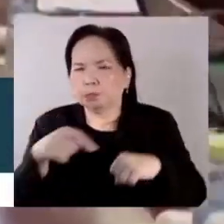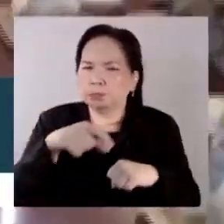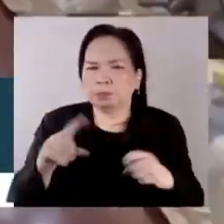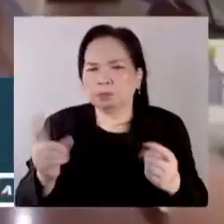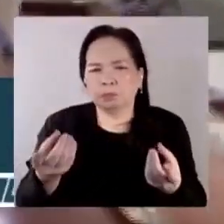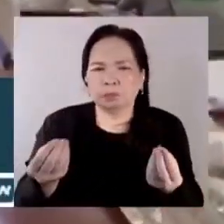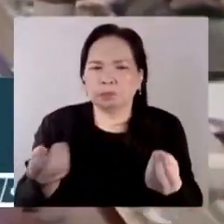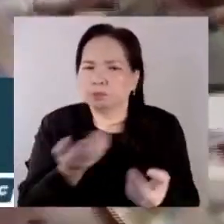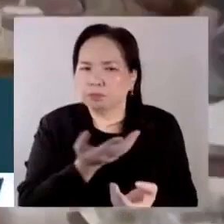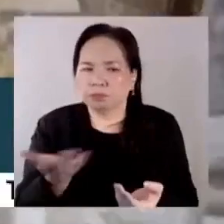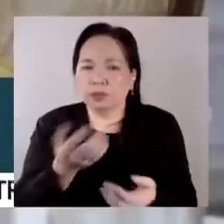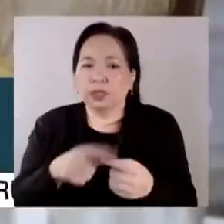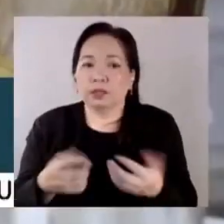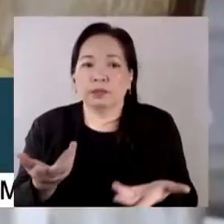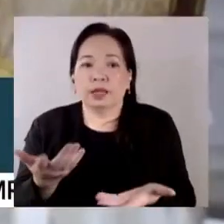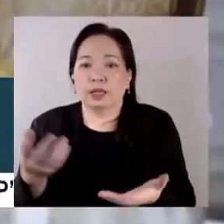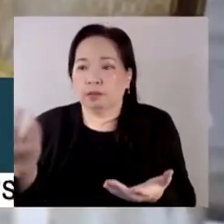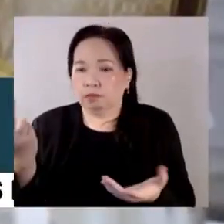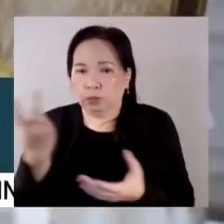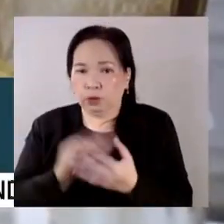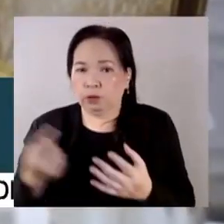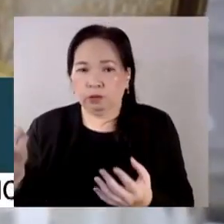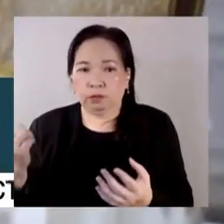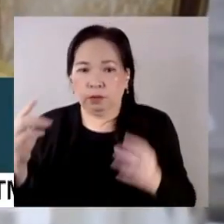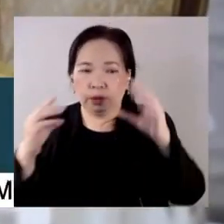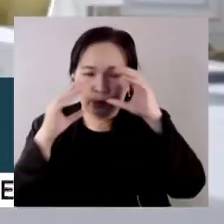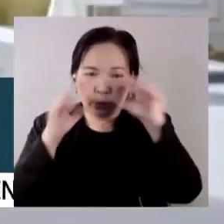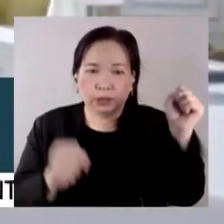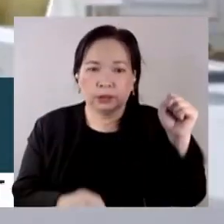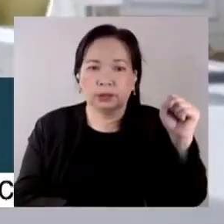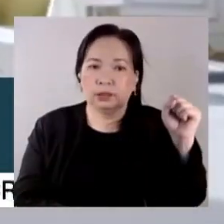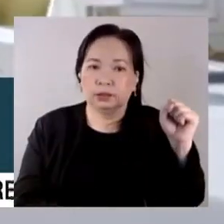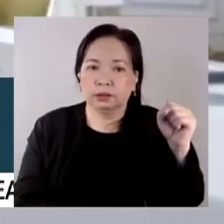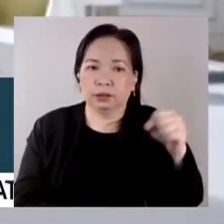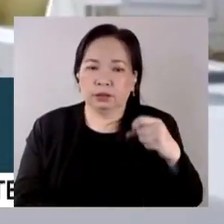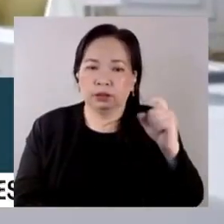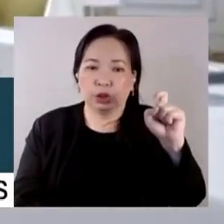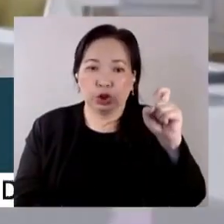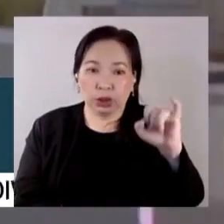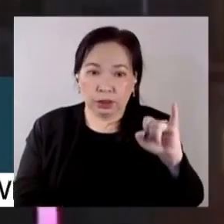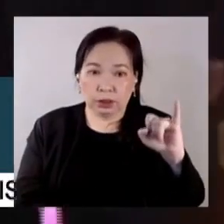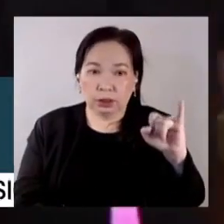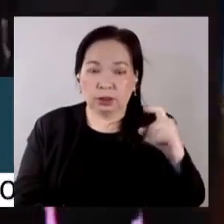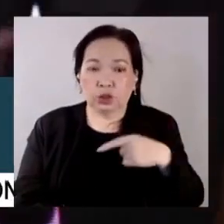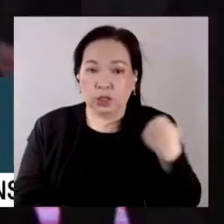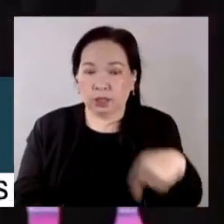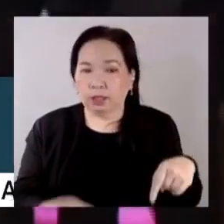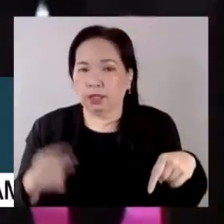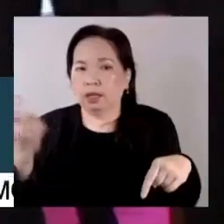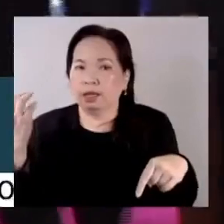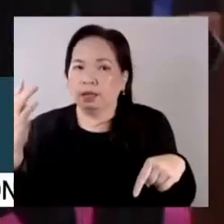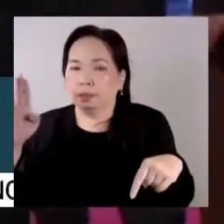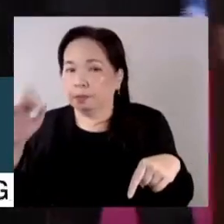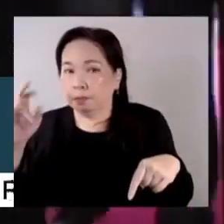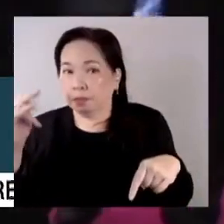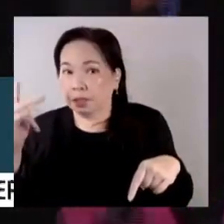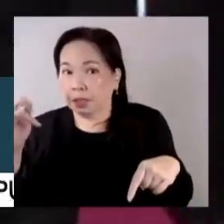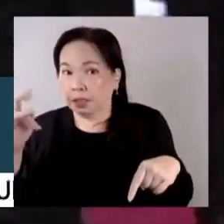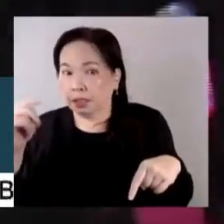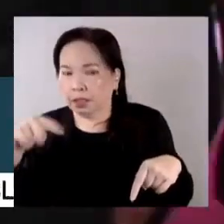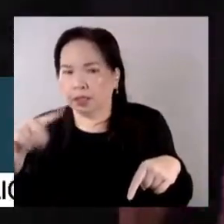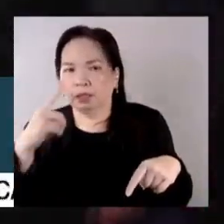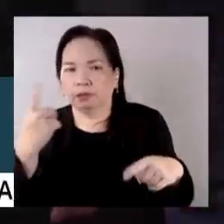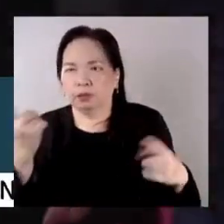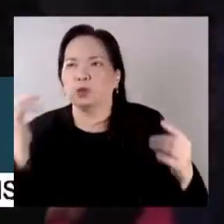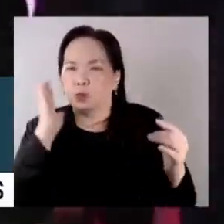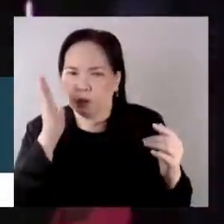say a meeting between Blinken and Chinese President Xi Jinping is also expected, but this has yet to be confirmed by Washington.